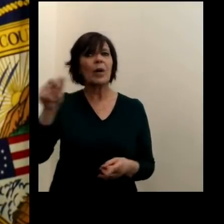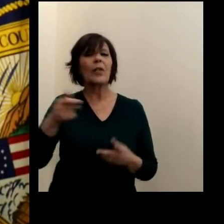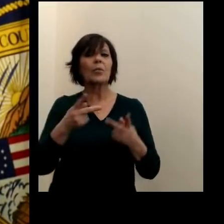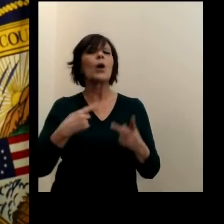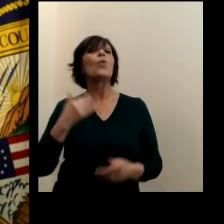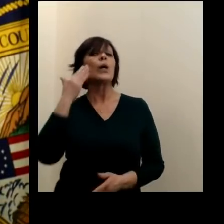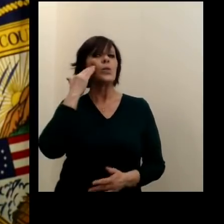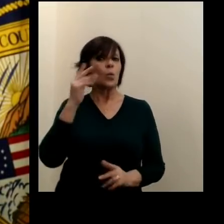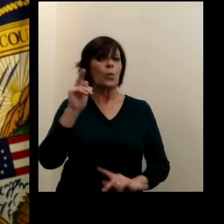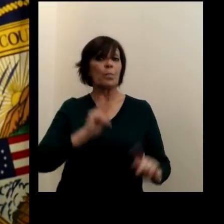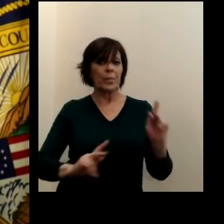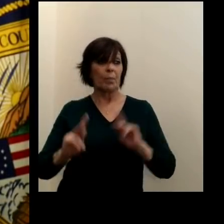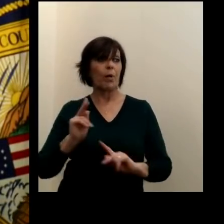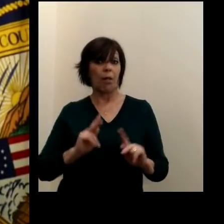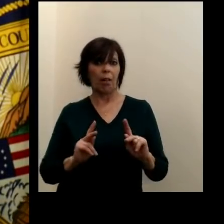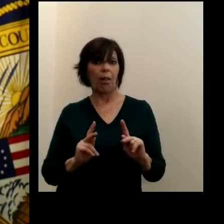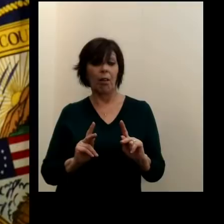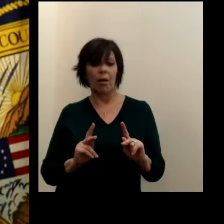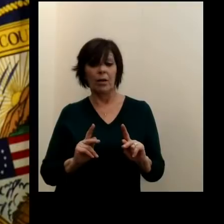know people are